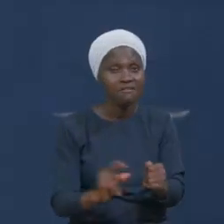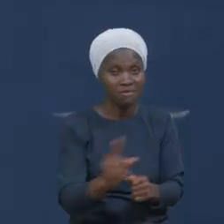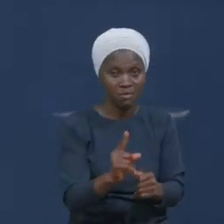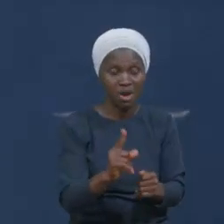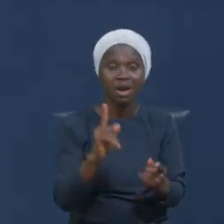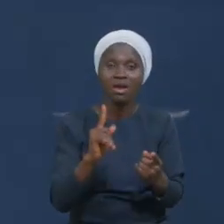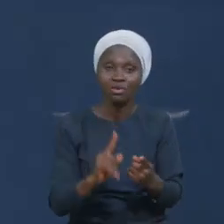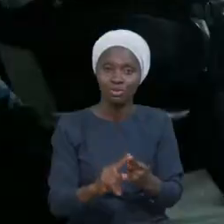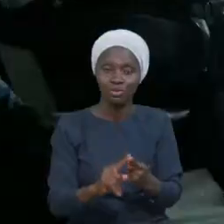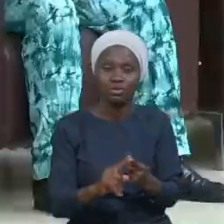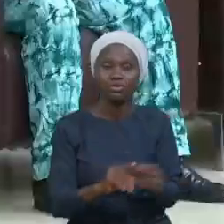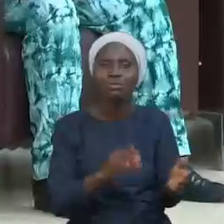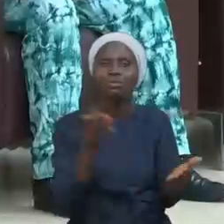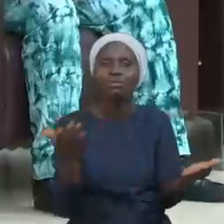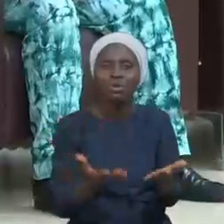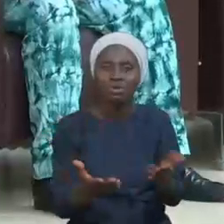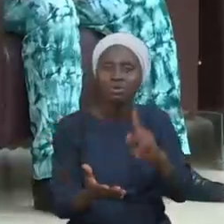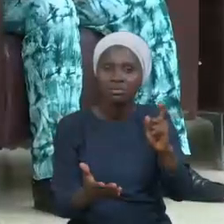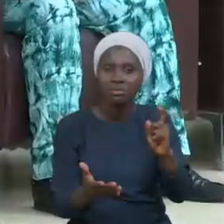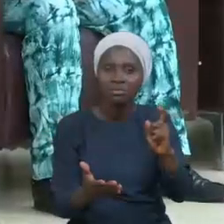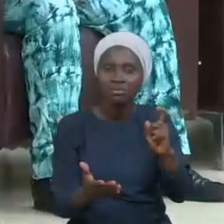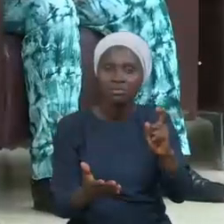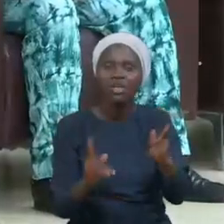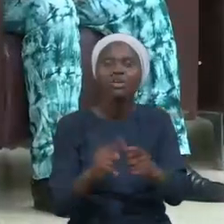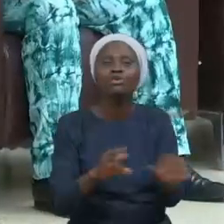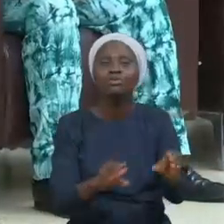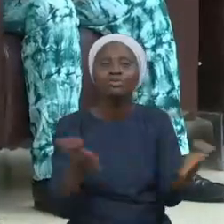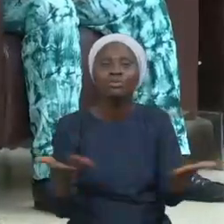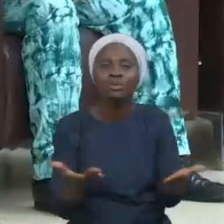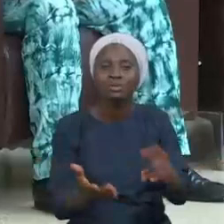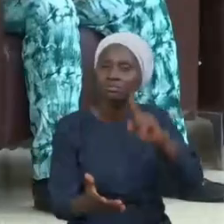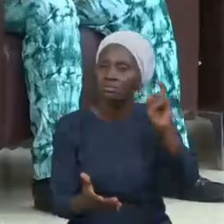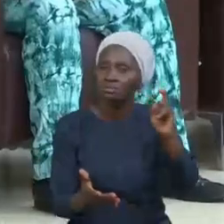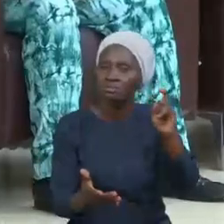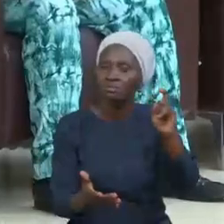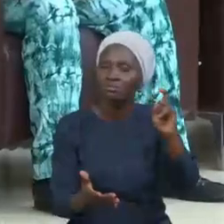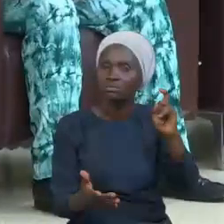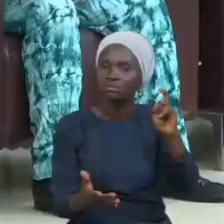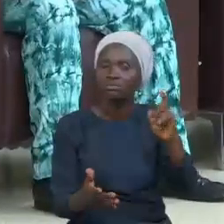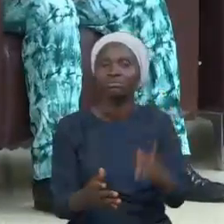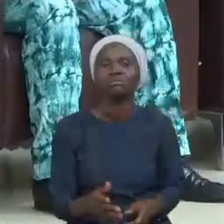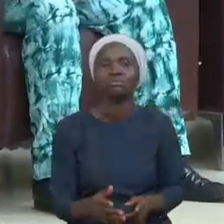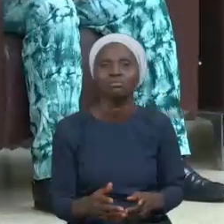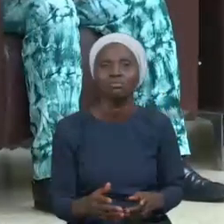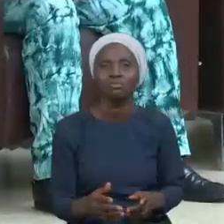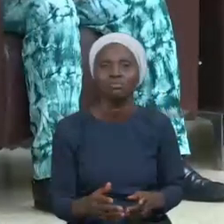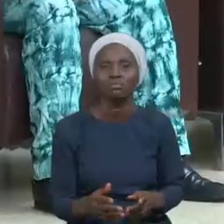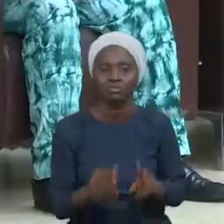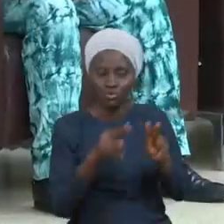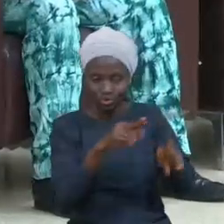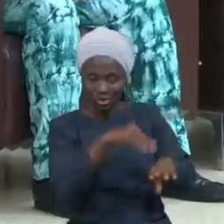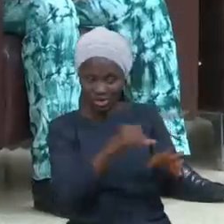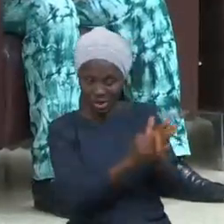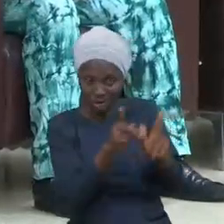everywhere to do what? I said to do what? Look at your neighbor and tell